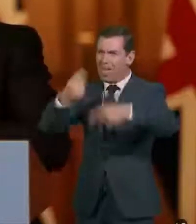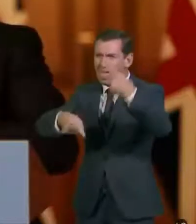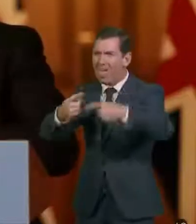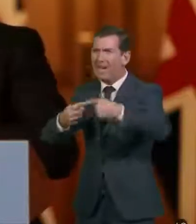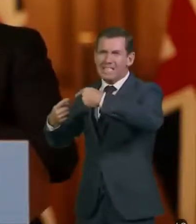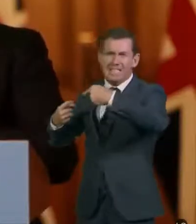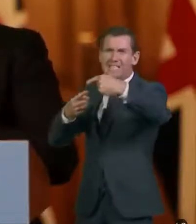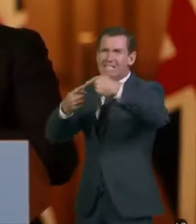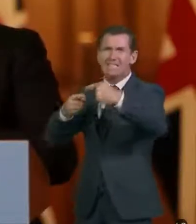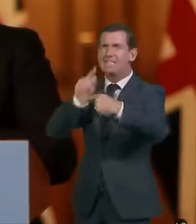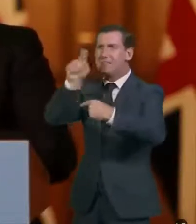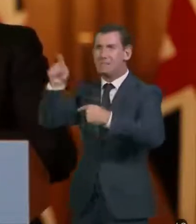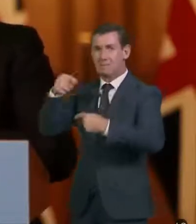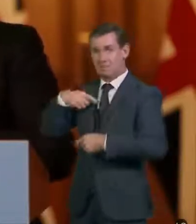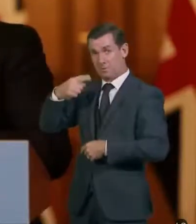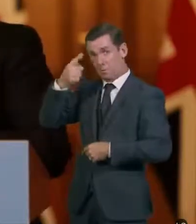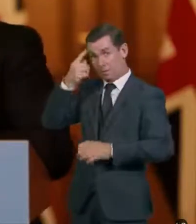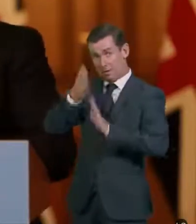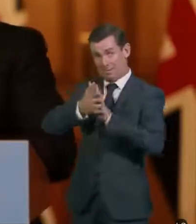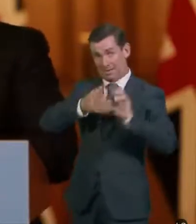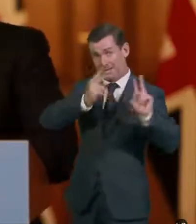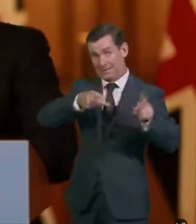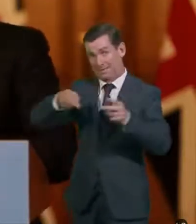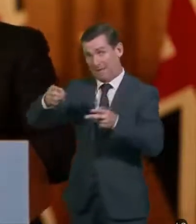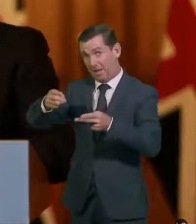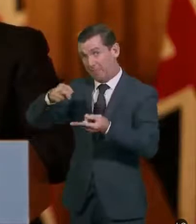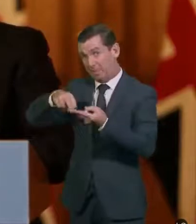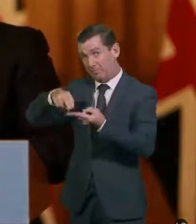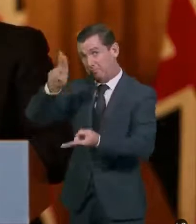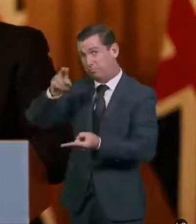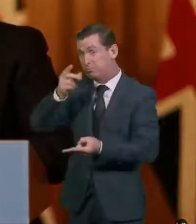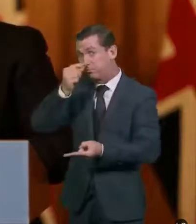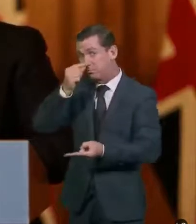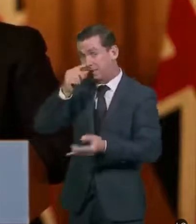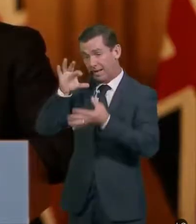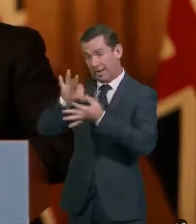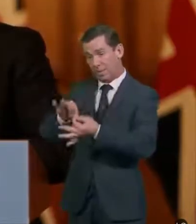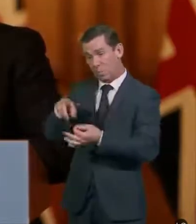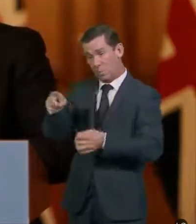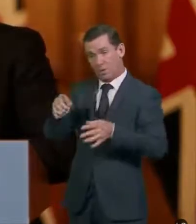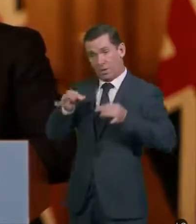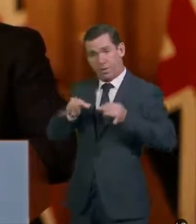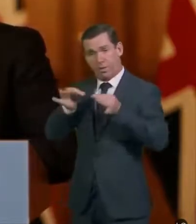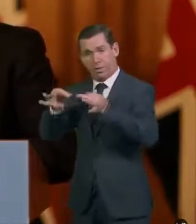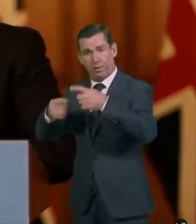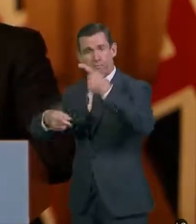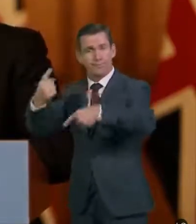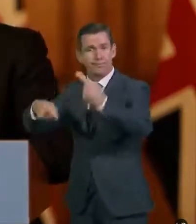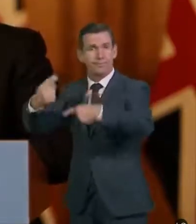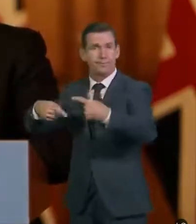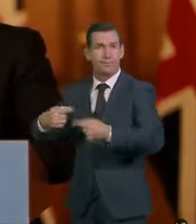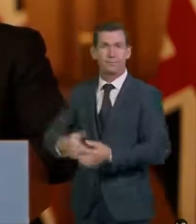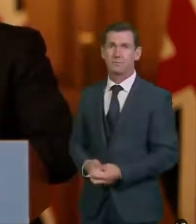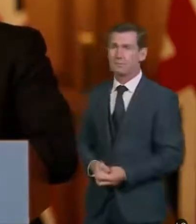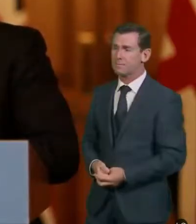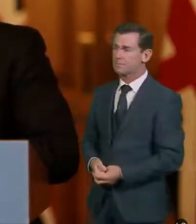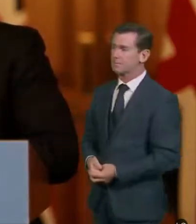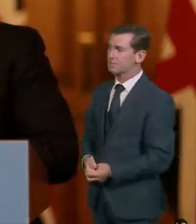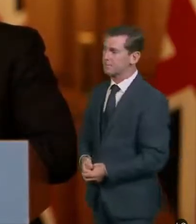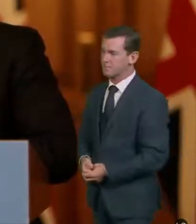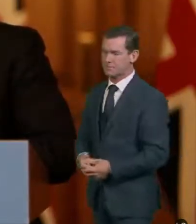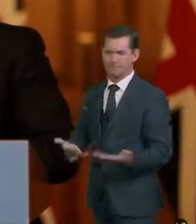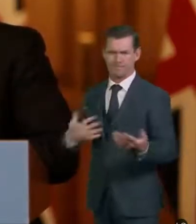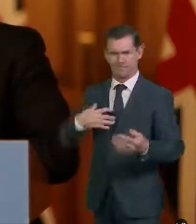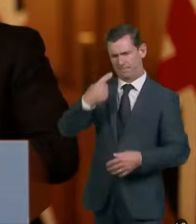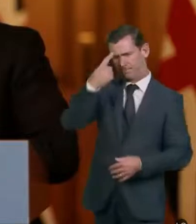Well, Sam, I would just, I mean, of course, you're right that we do need urgent action in the areas where the virus is most prevalent,